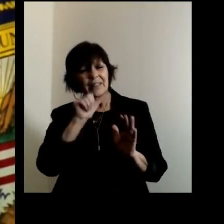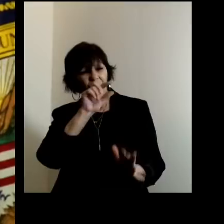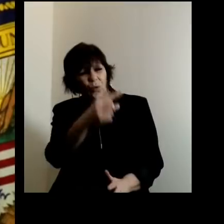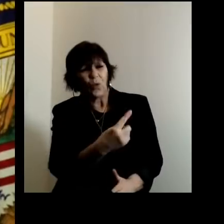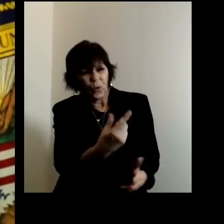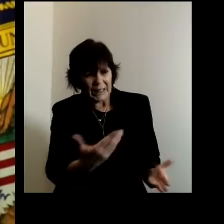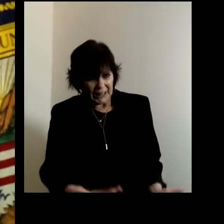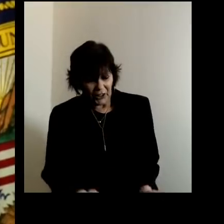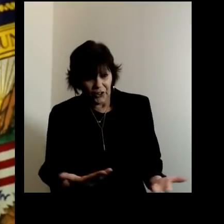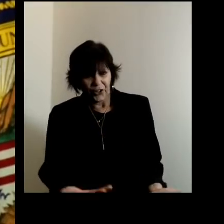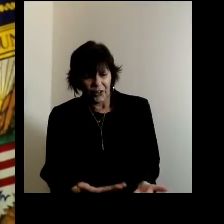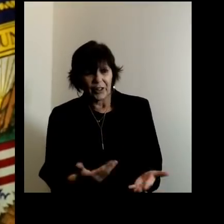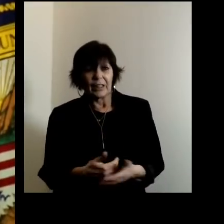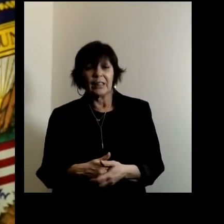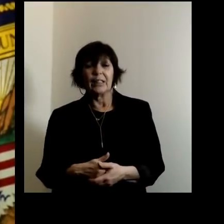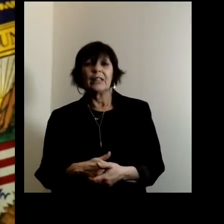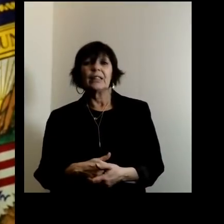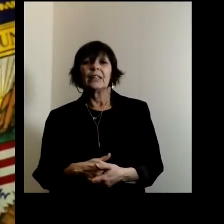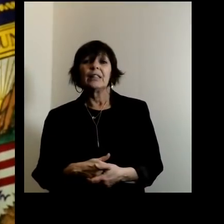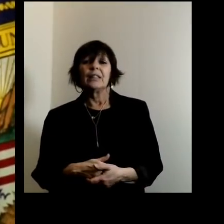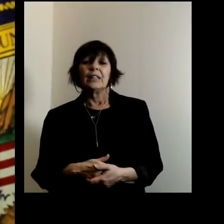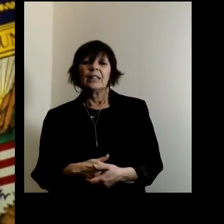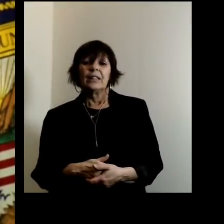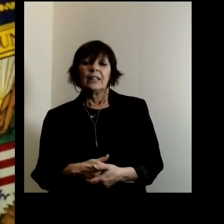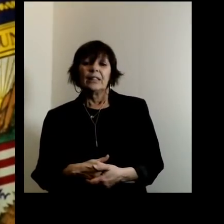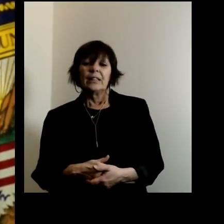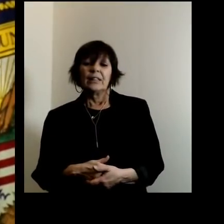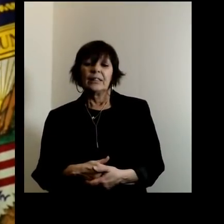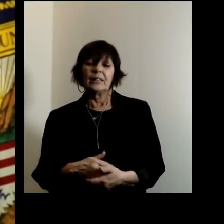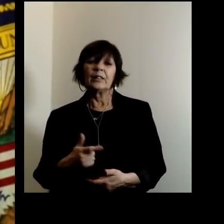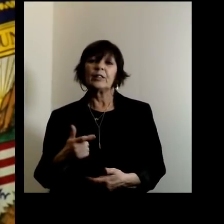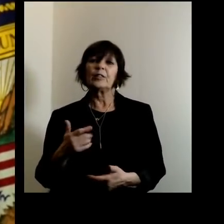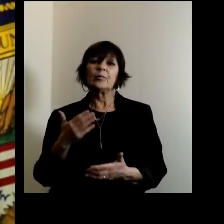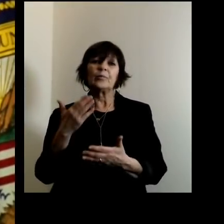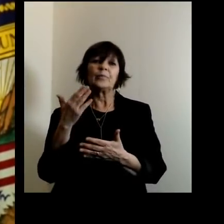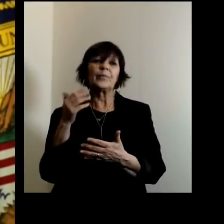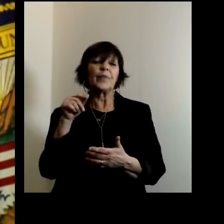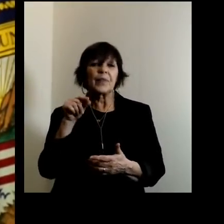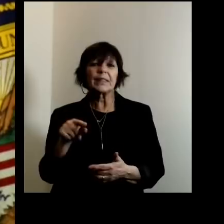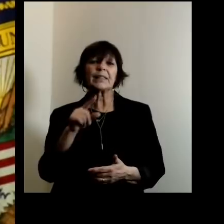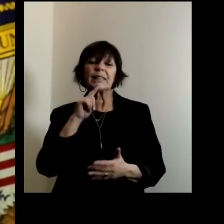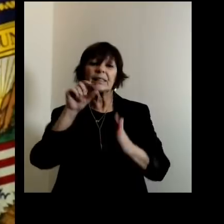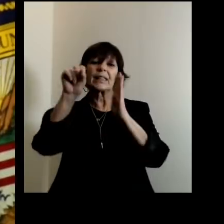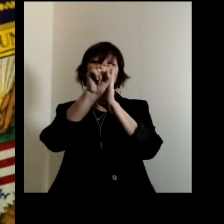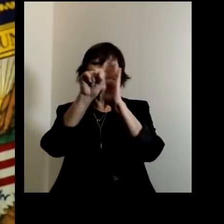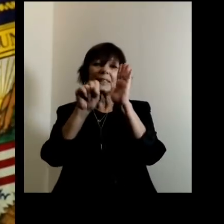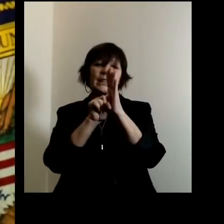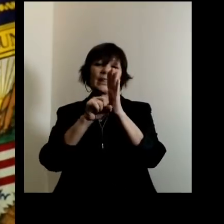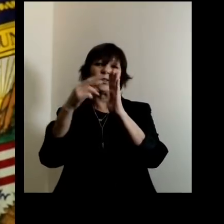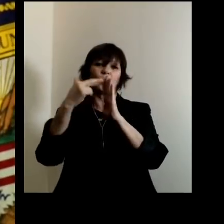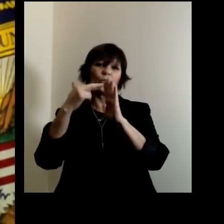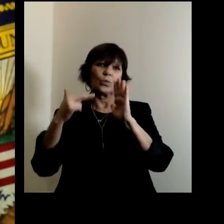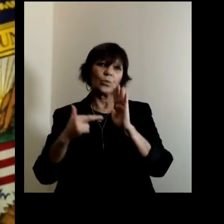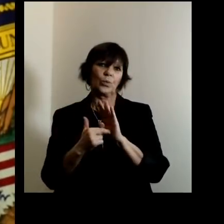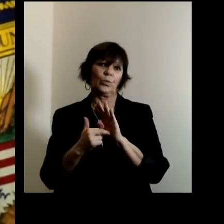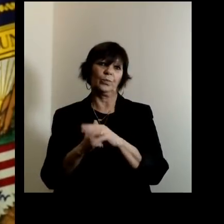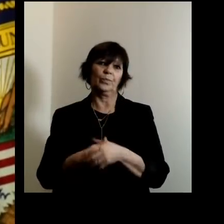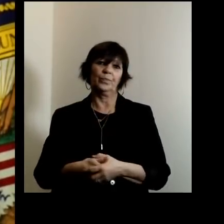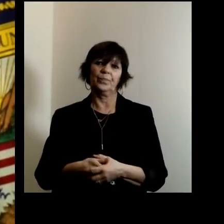the downstate area have now orange zones, as well as parts of the southern tier. This is a state rule.